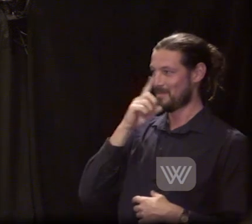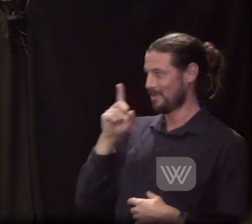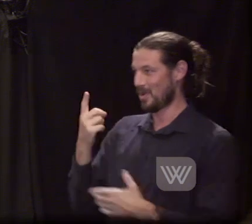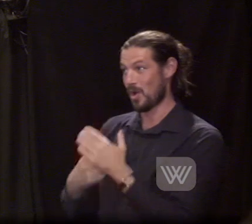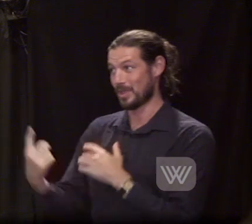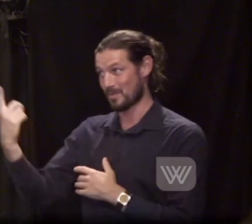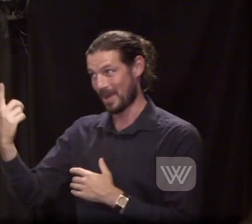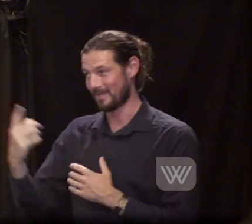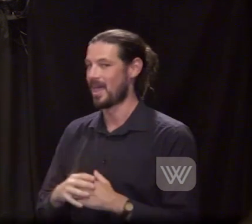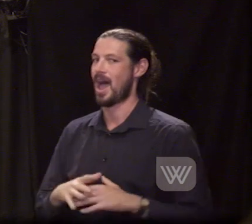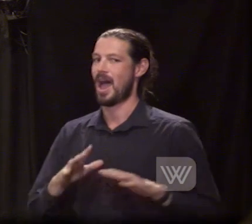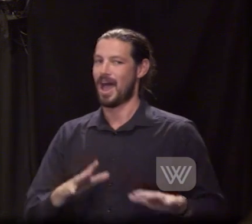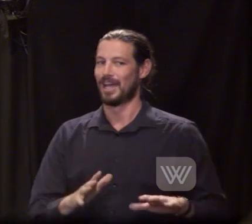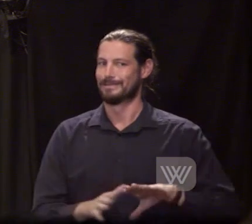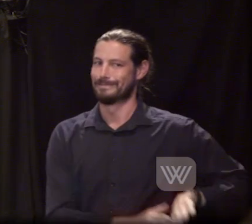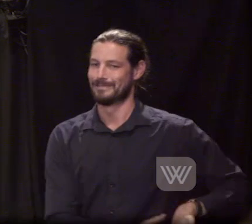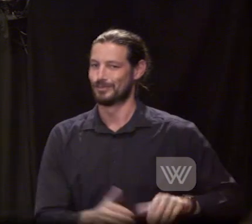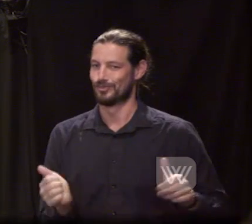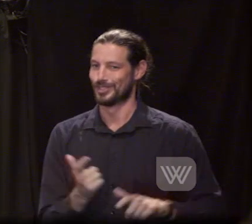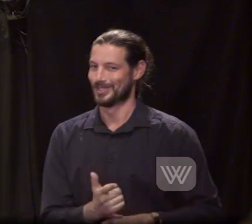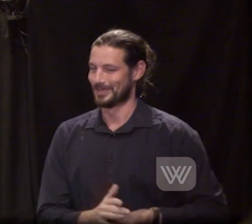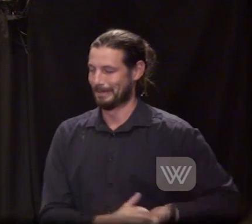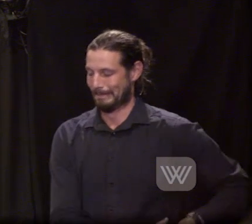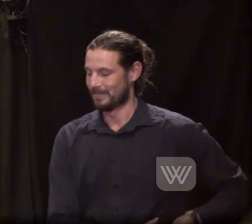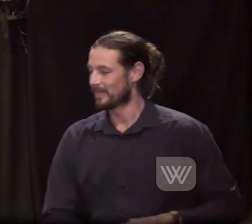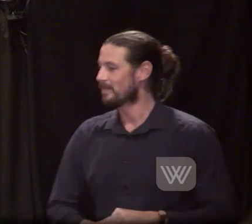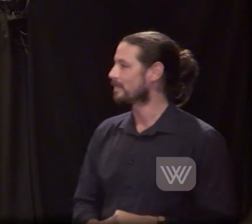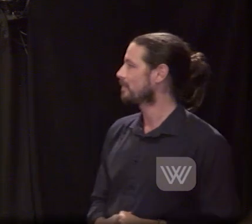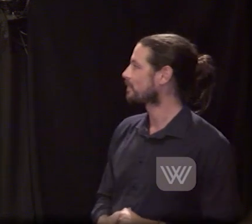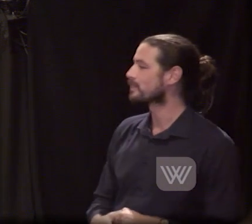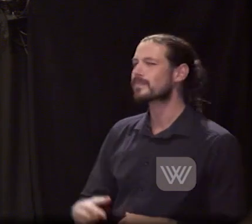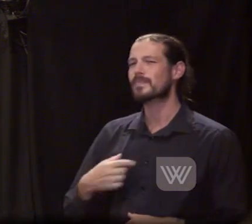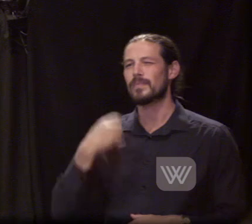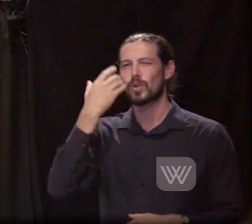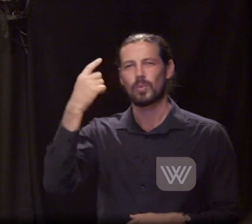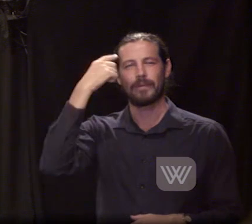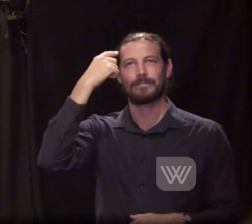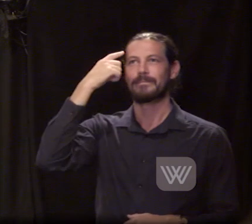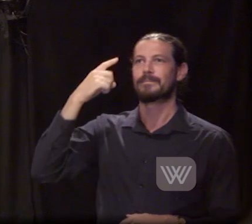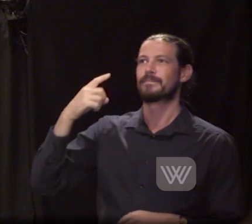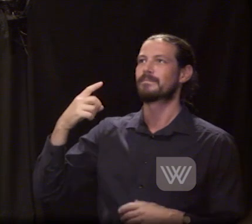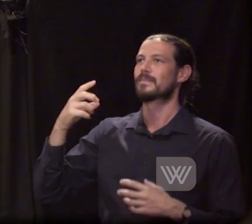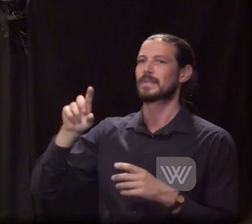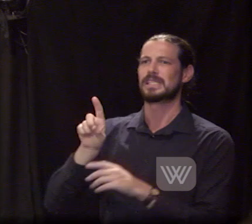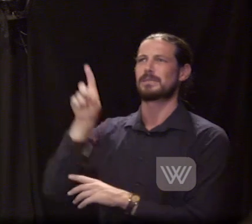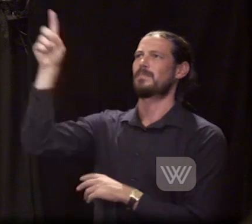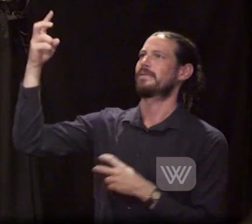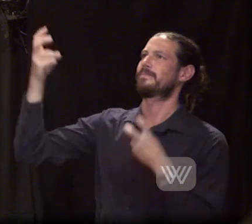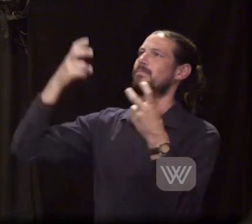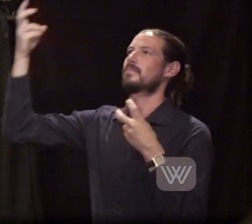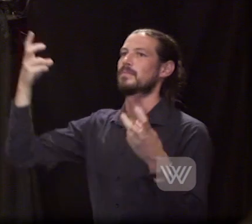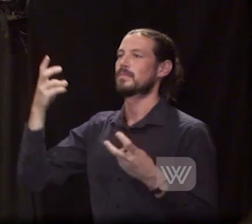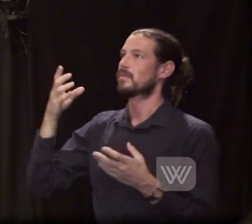Okay, so I guess I've always felt that space exploration is as much about humanity learning